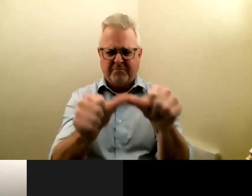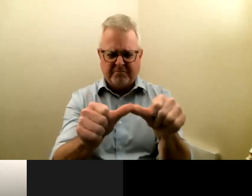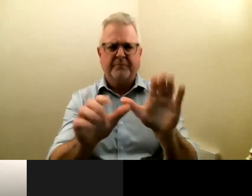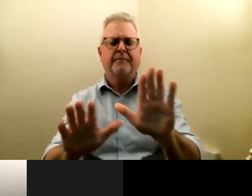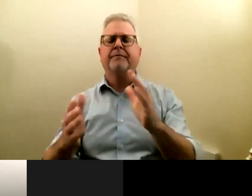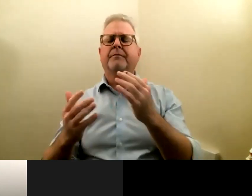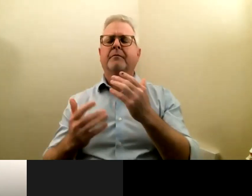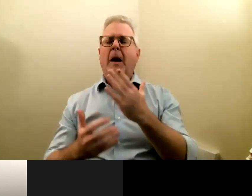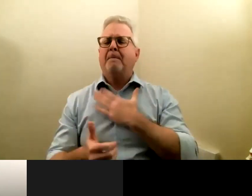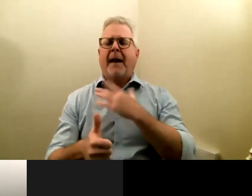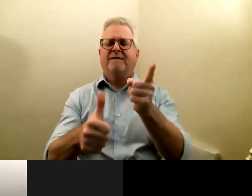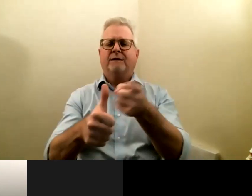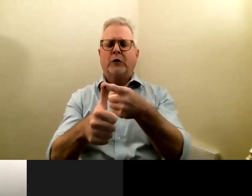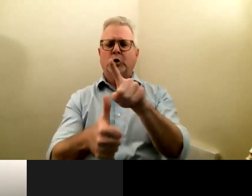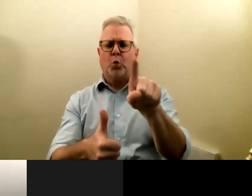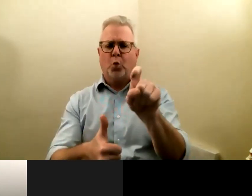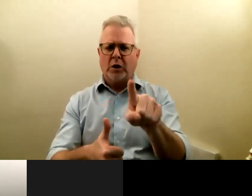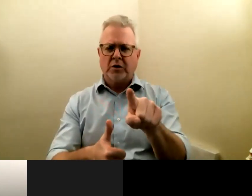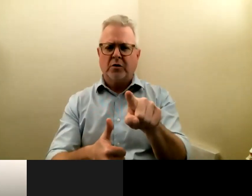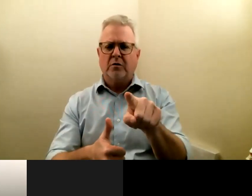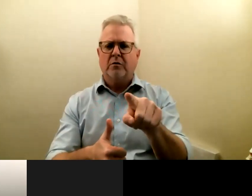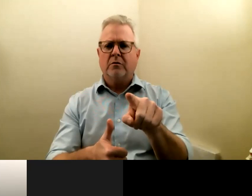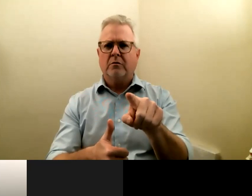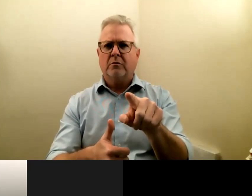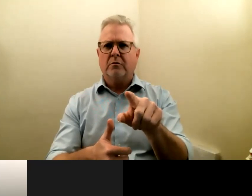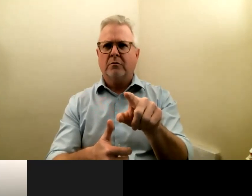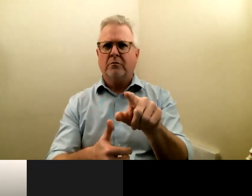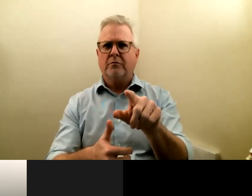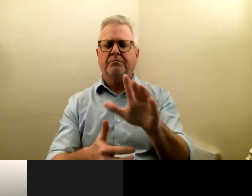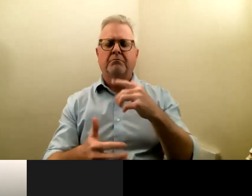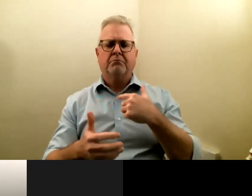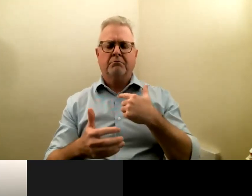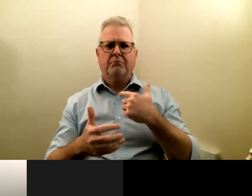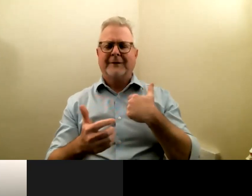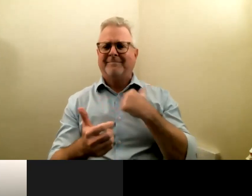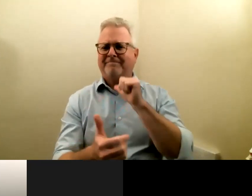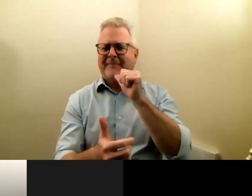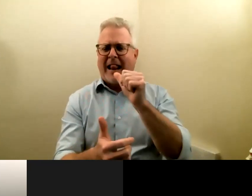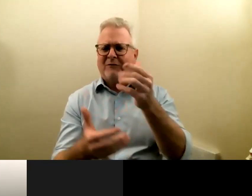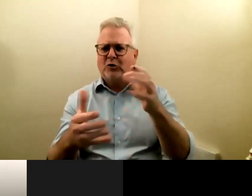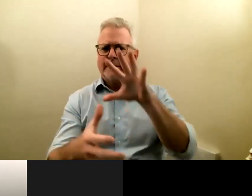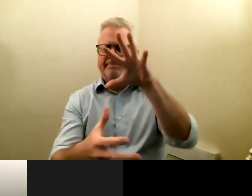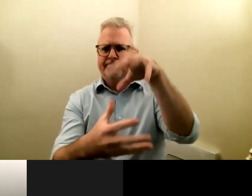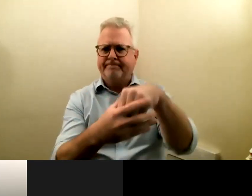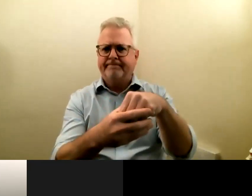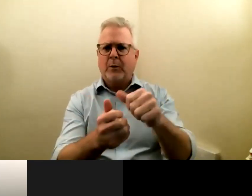You always have been, and I know you will continue to be. My first question for you, Carmen, is